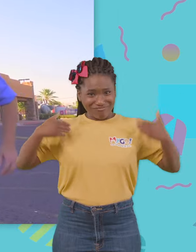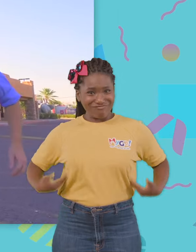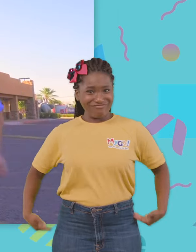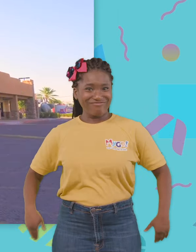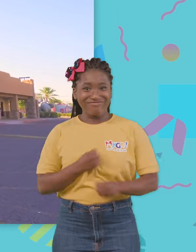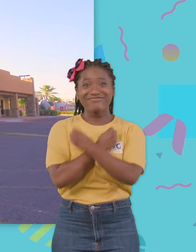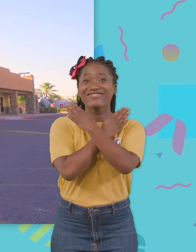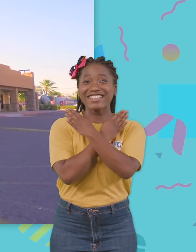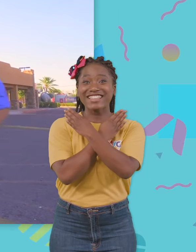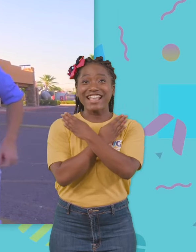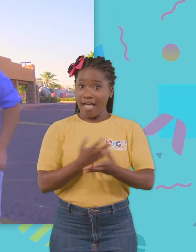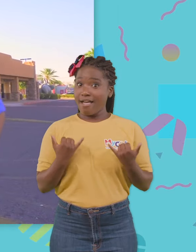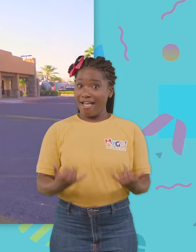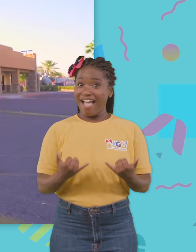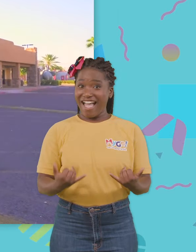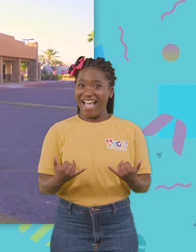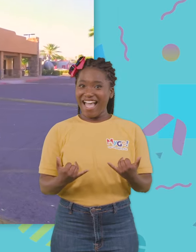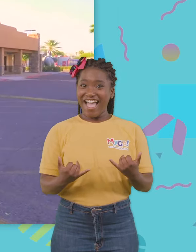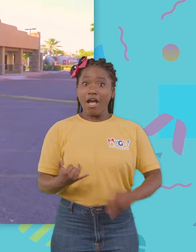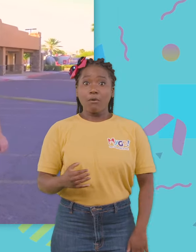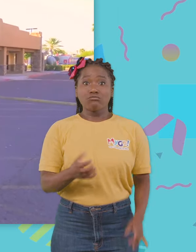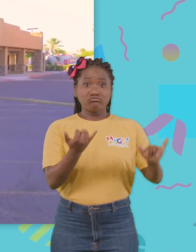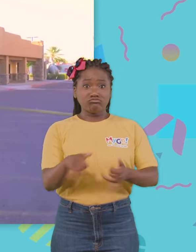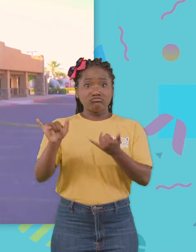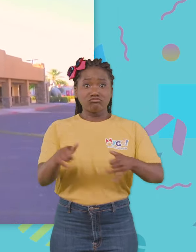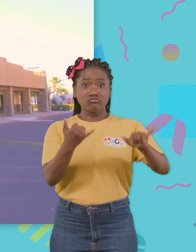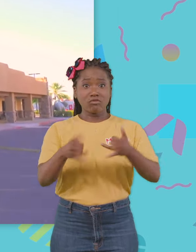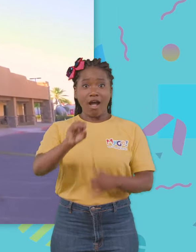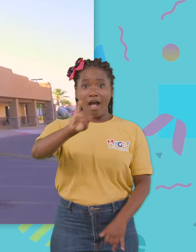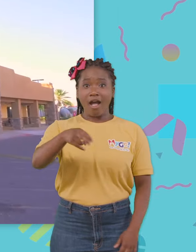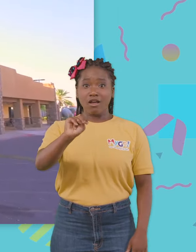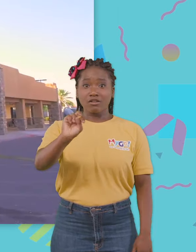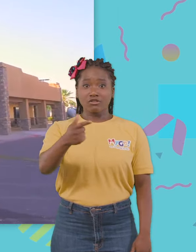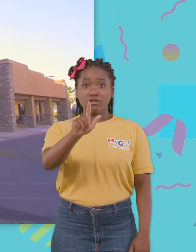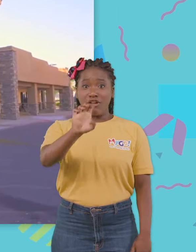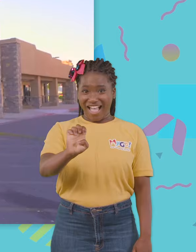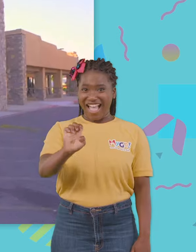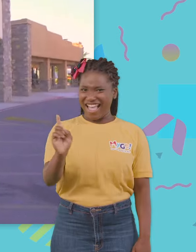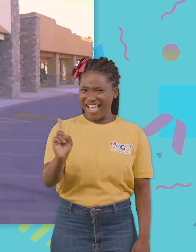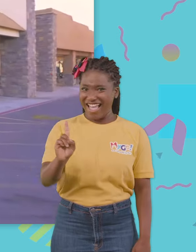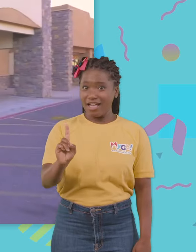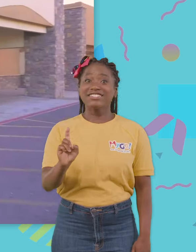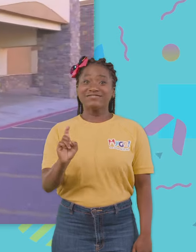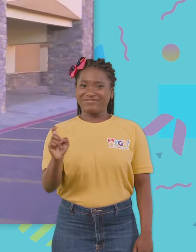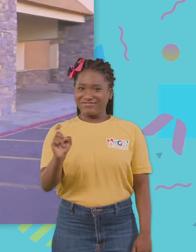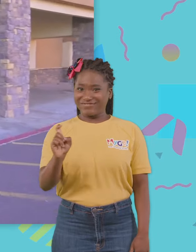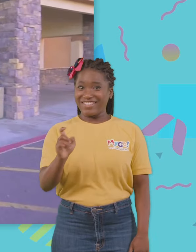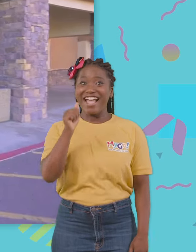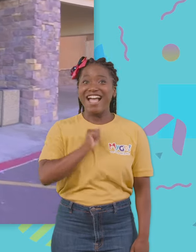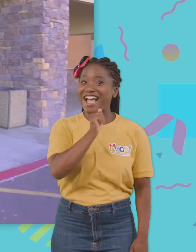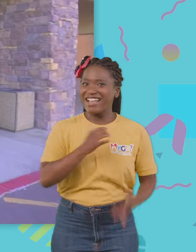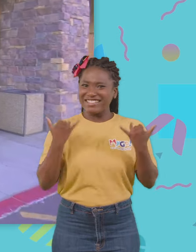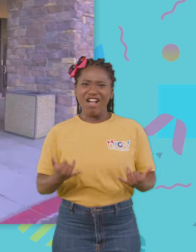Hey! It's me, Blippi! And today, we're at Party Jungle in Phoenix, Arizona! And we are gonna have